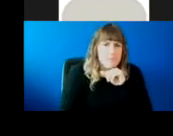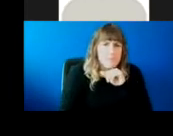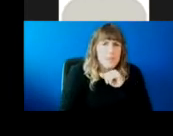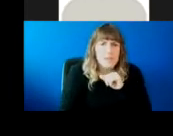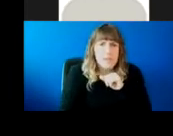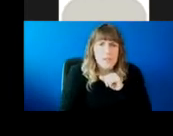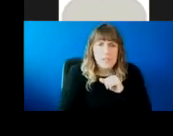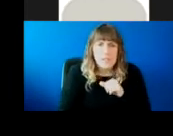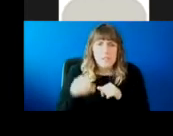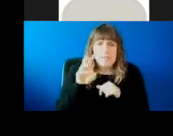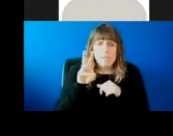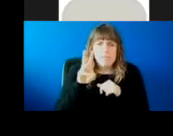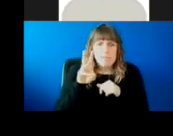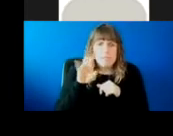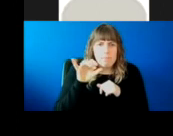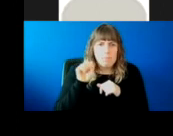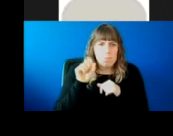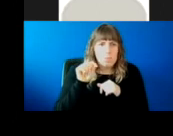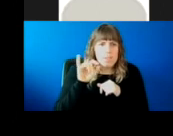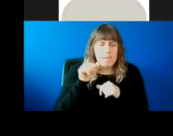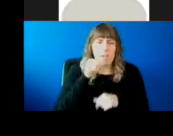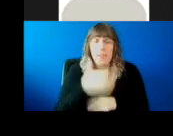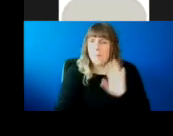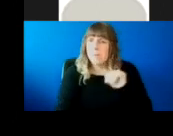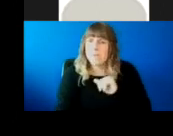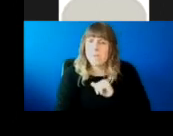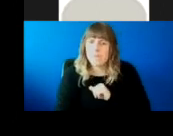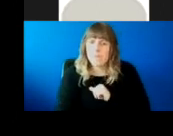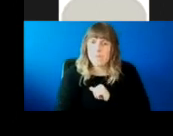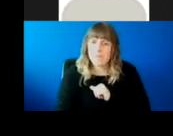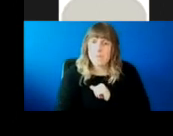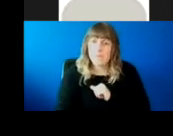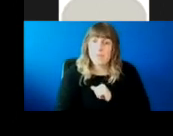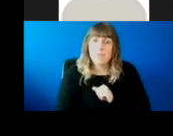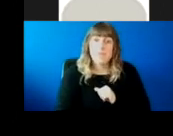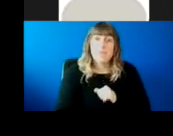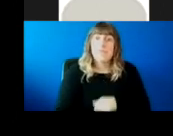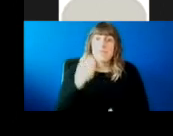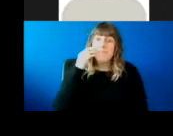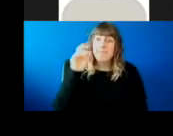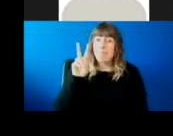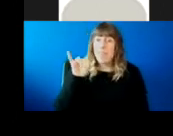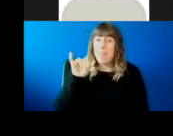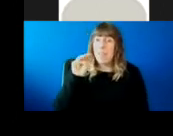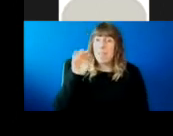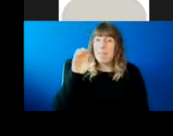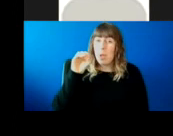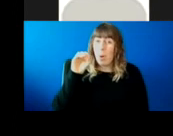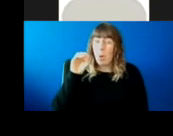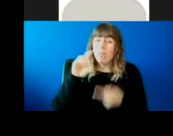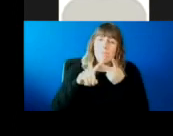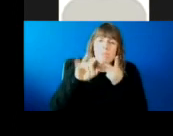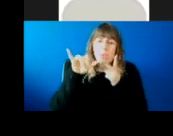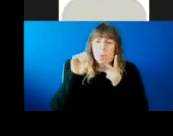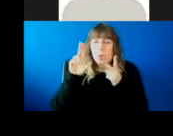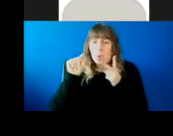with Vimeo, but it's kind of like a private YouTube, I guess, where you can post